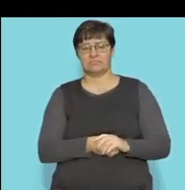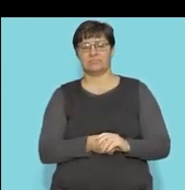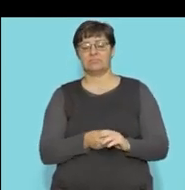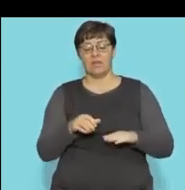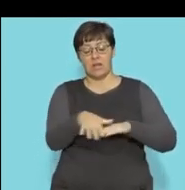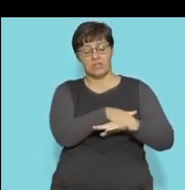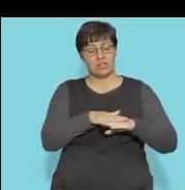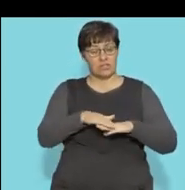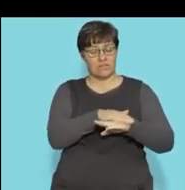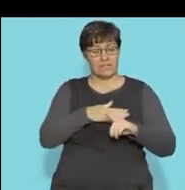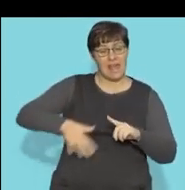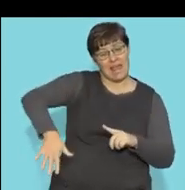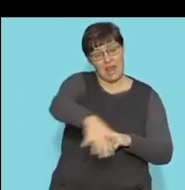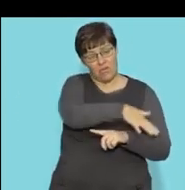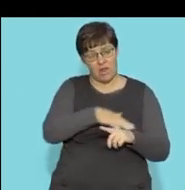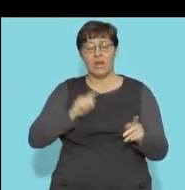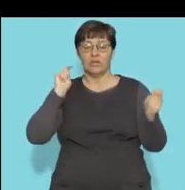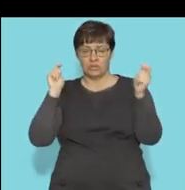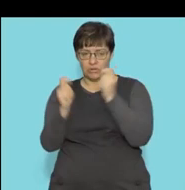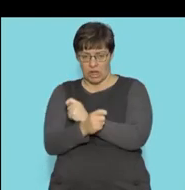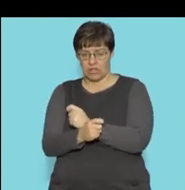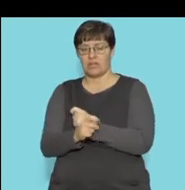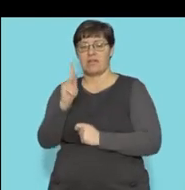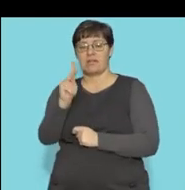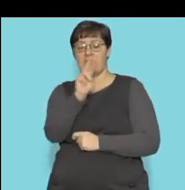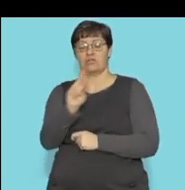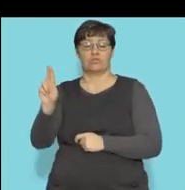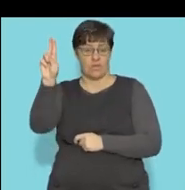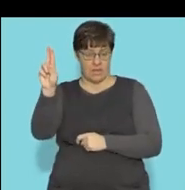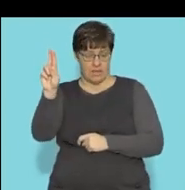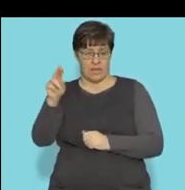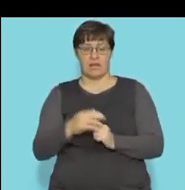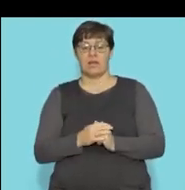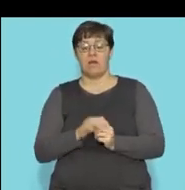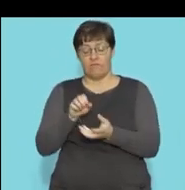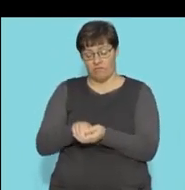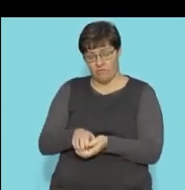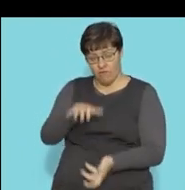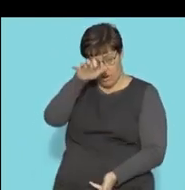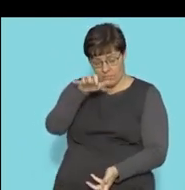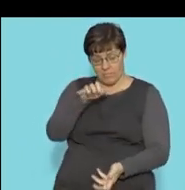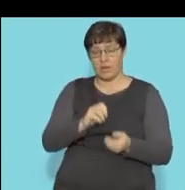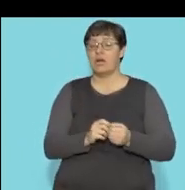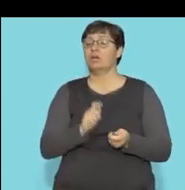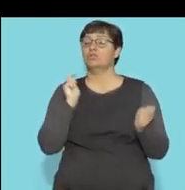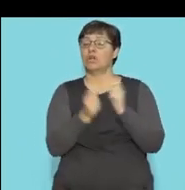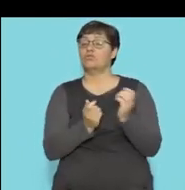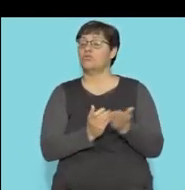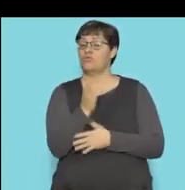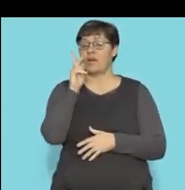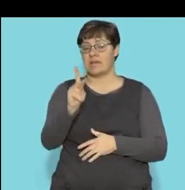the surface area changes by K squared and the volume is changed